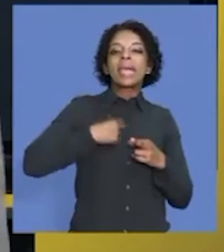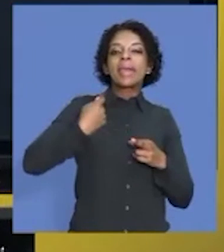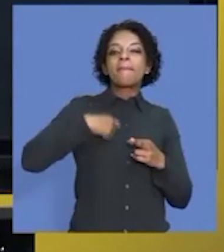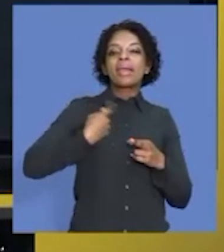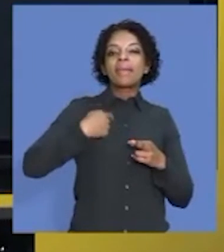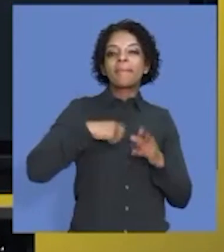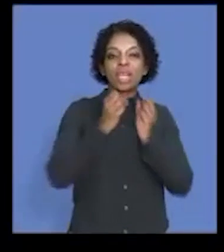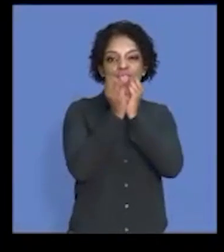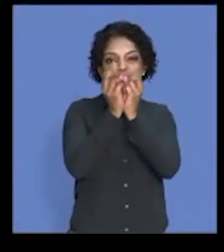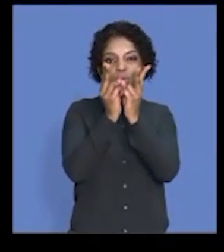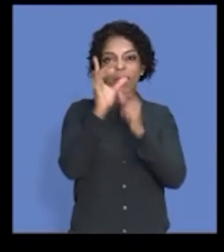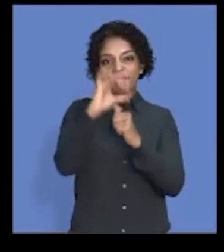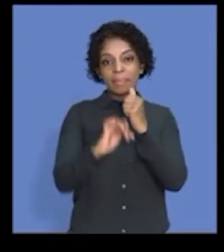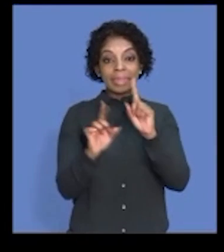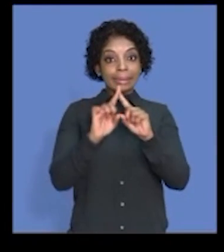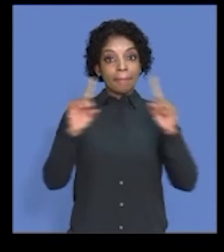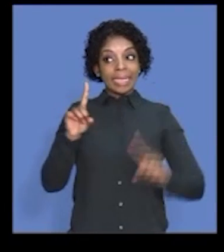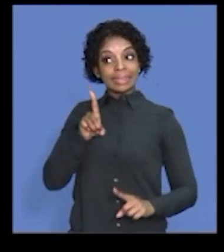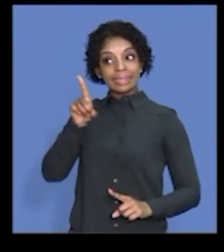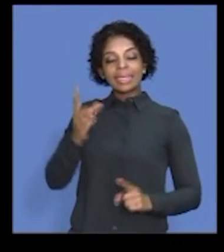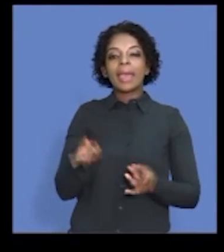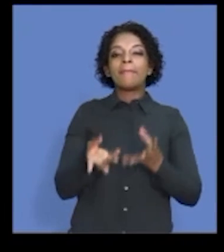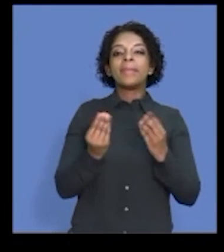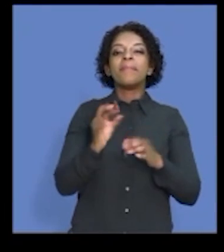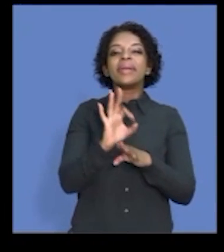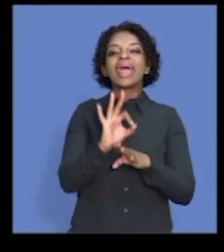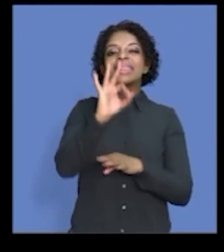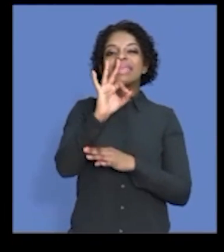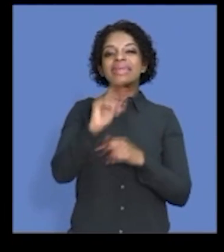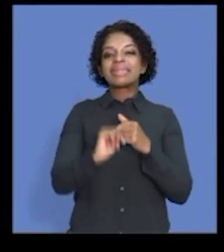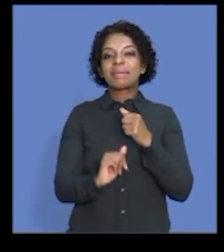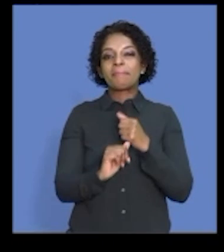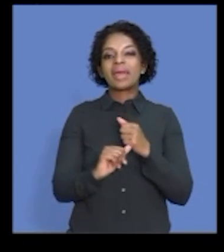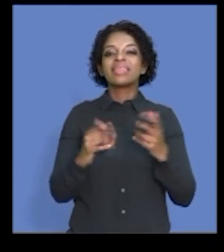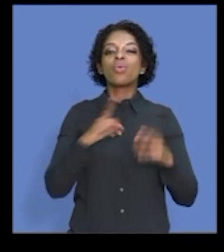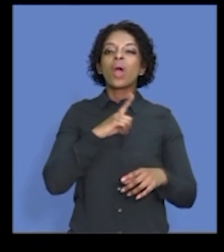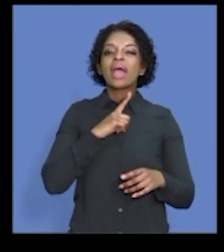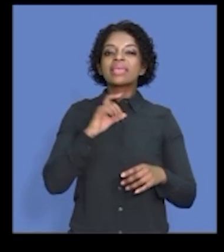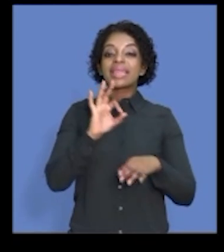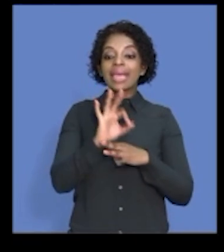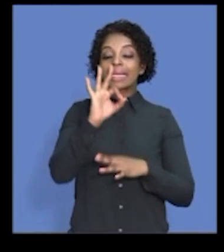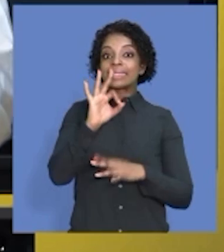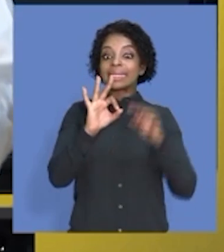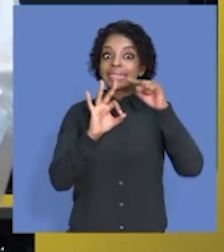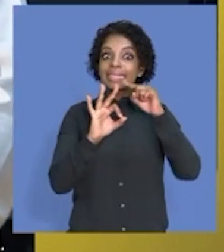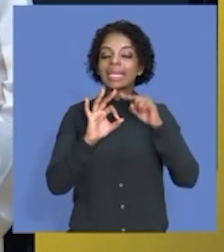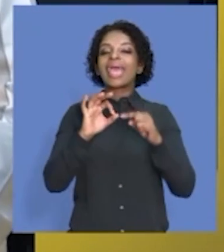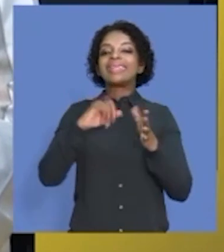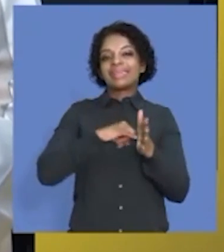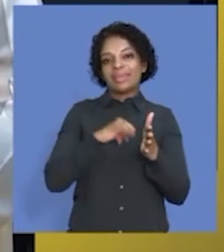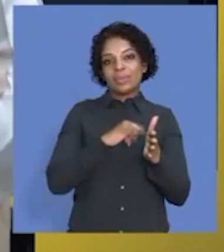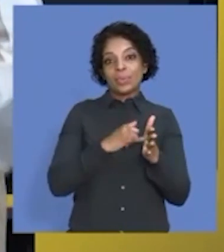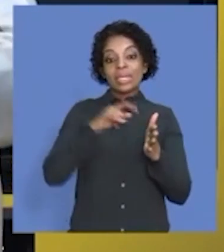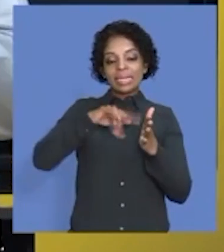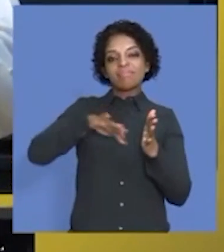This figure here, it has 13 months of rental in it. Therefore, we remove the 1 month. What's my contra